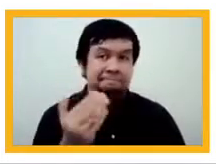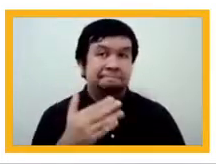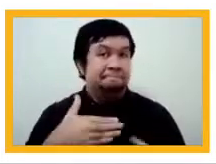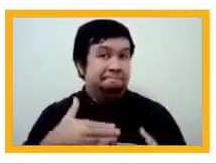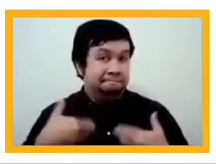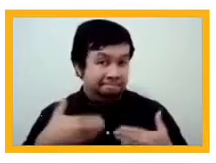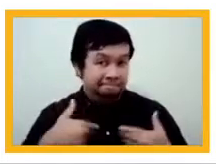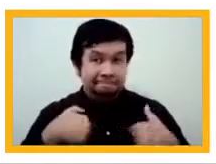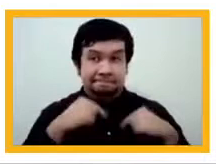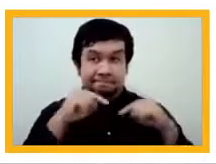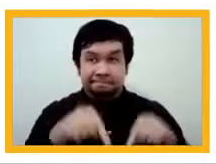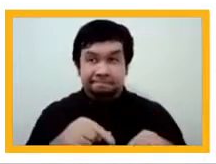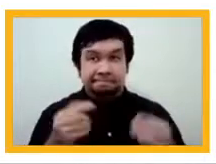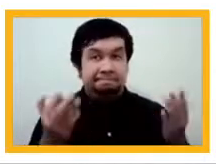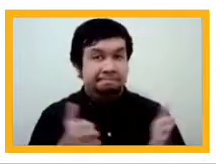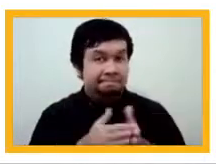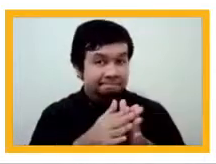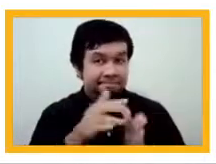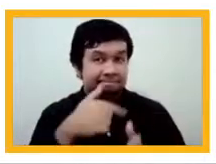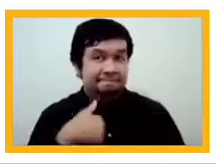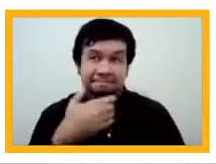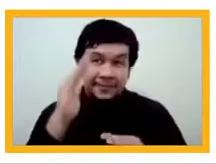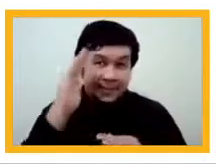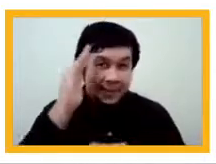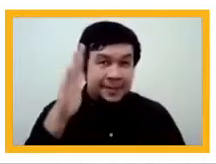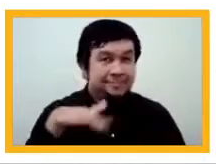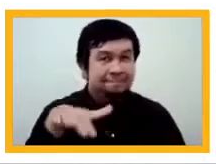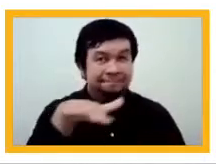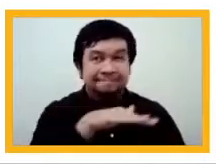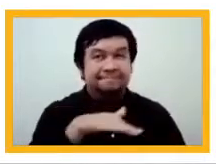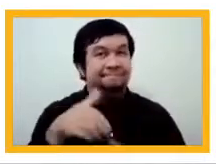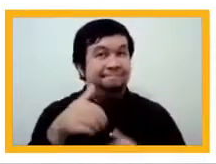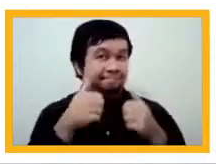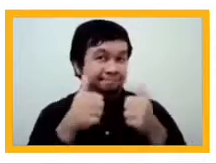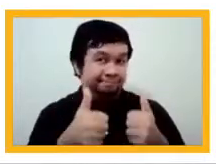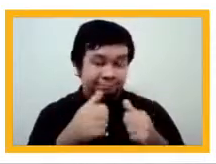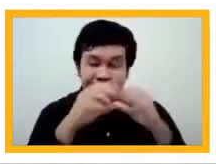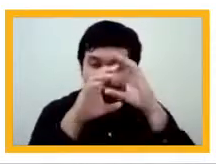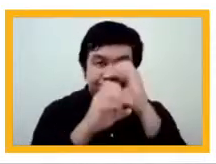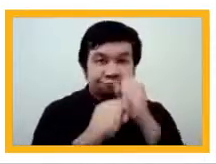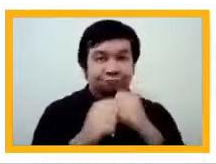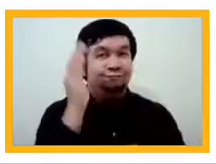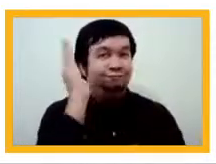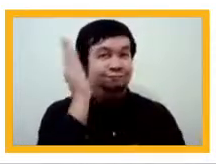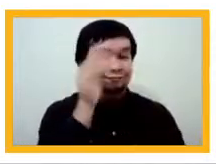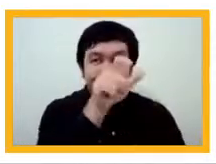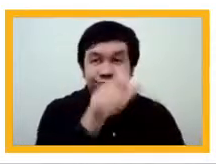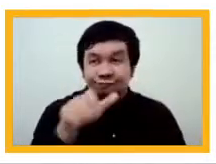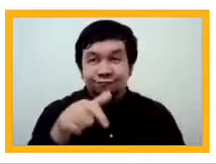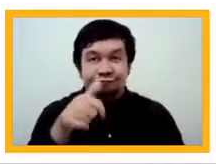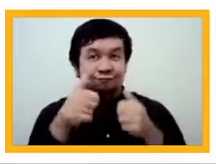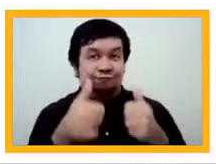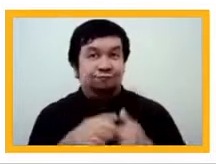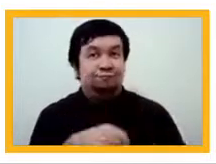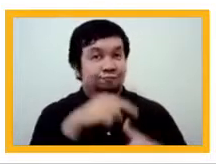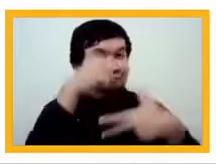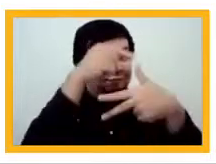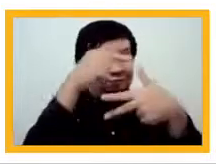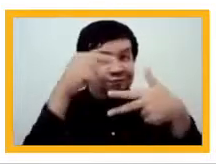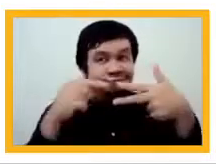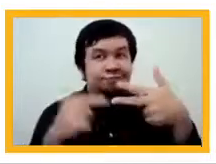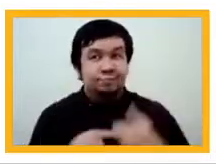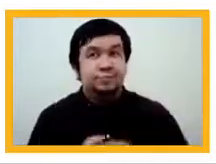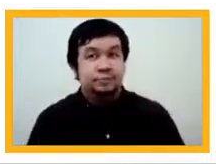all of the speakers. And I would like to make comments on three aspects. The first one is enthusiasm from